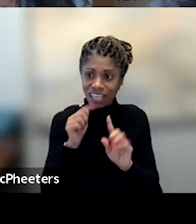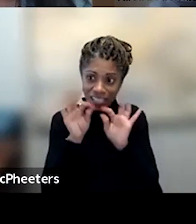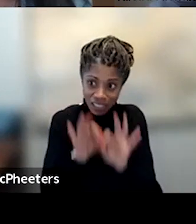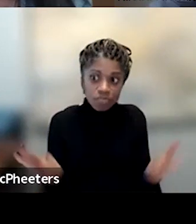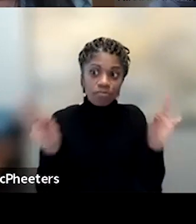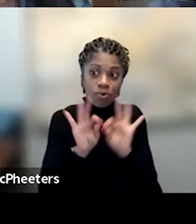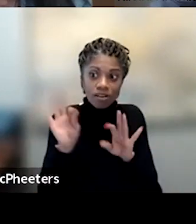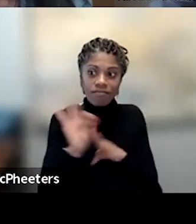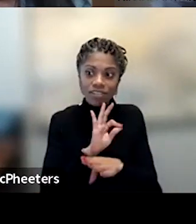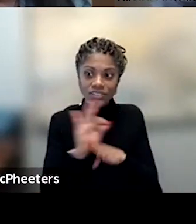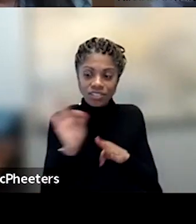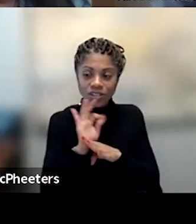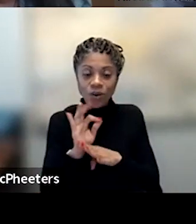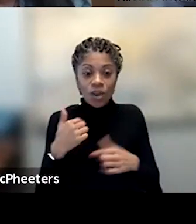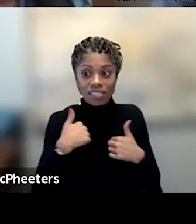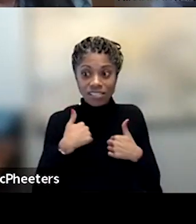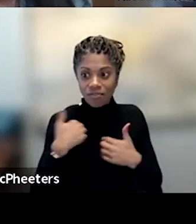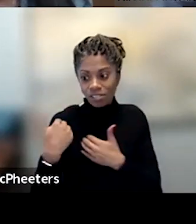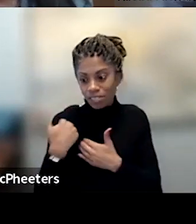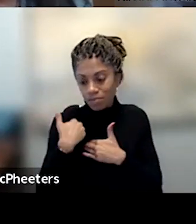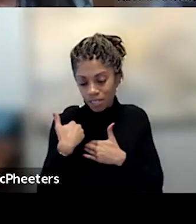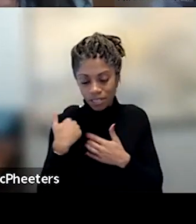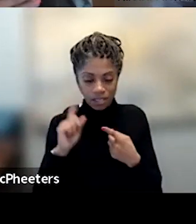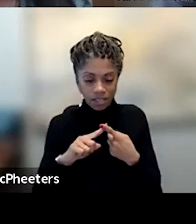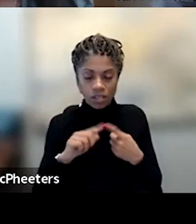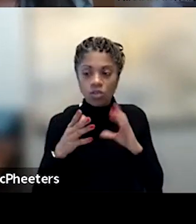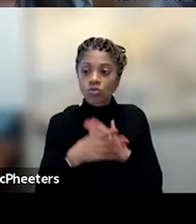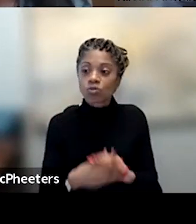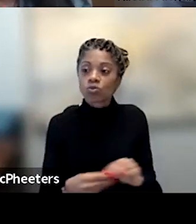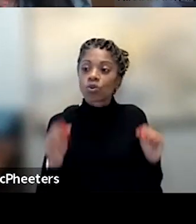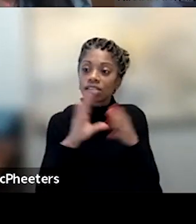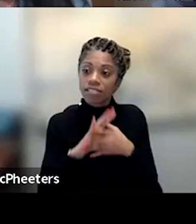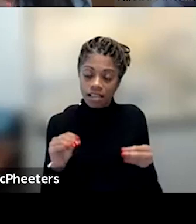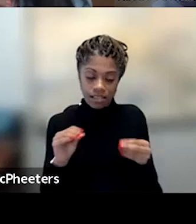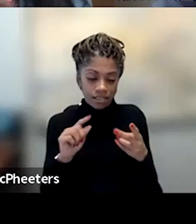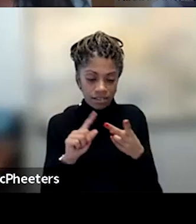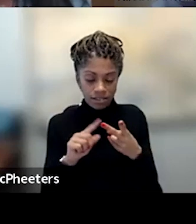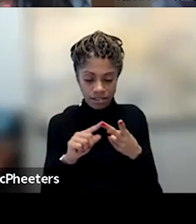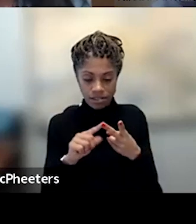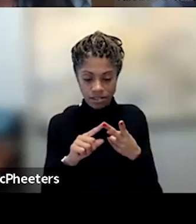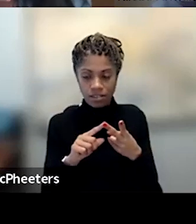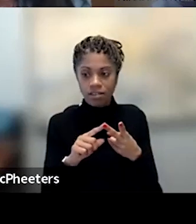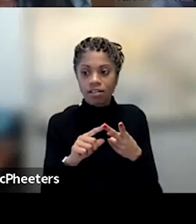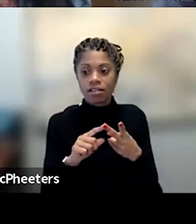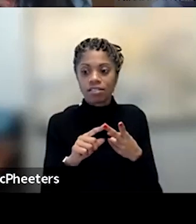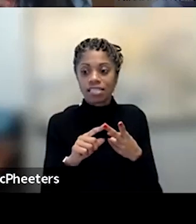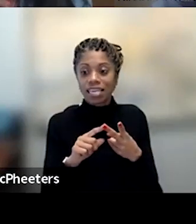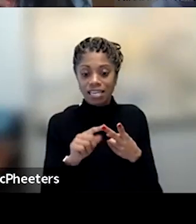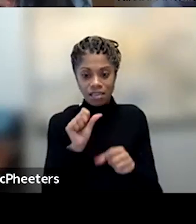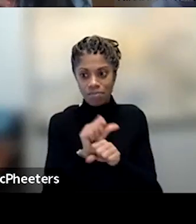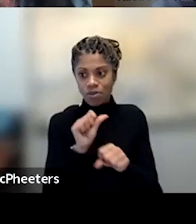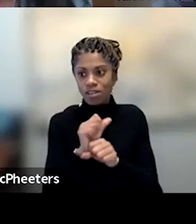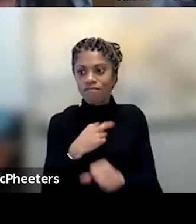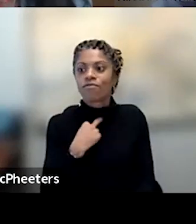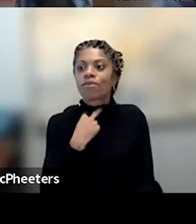with storytelling. We're the folks who are charged with, lifting up voices across the foundation and really talking externally about what